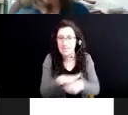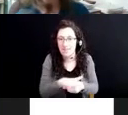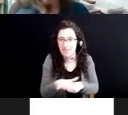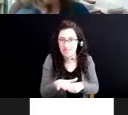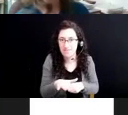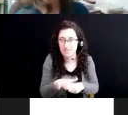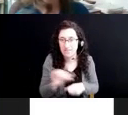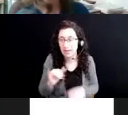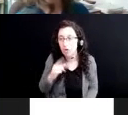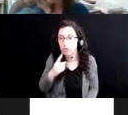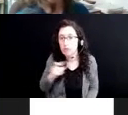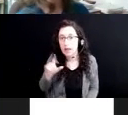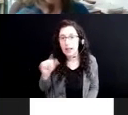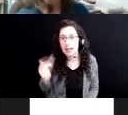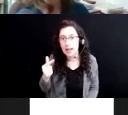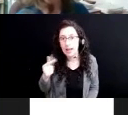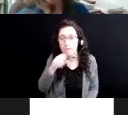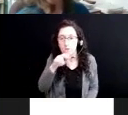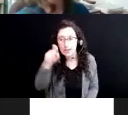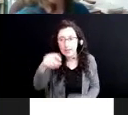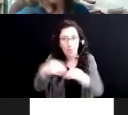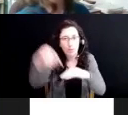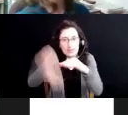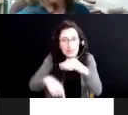red-legged frogs need, for example, or that turtles need.